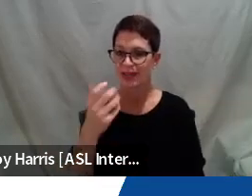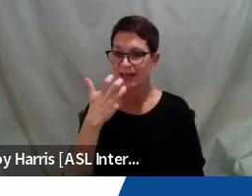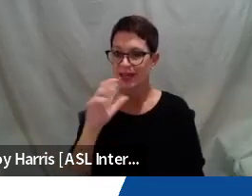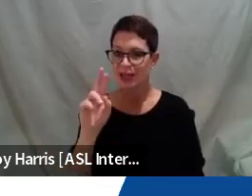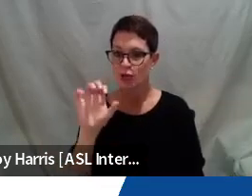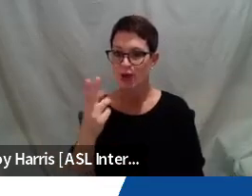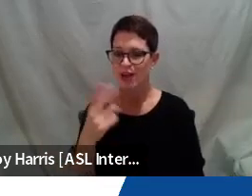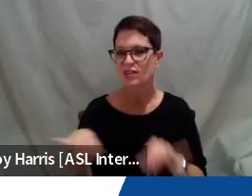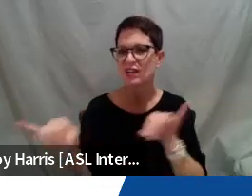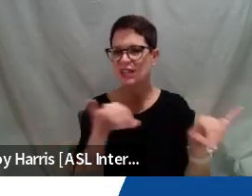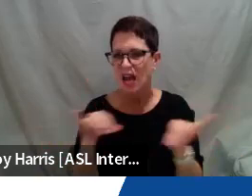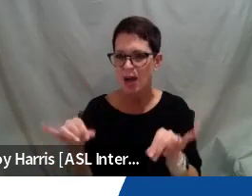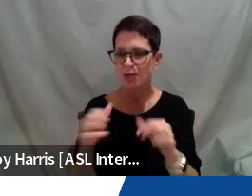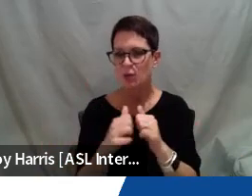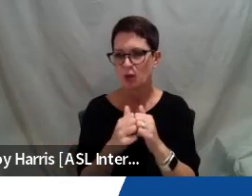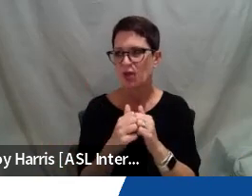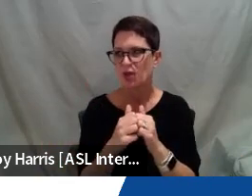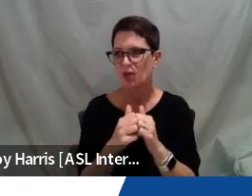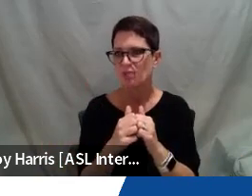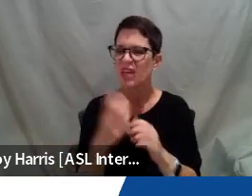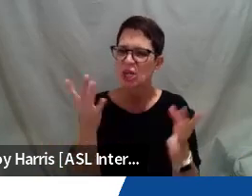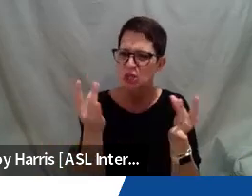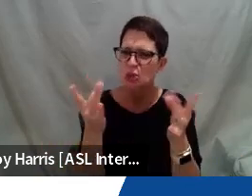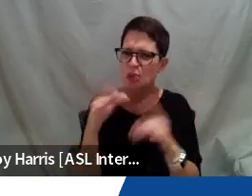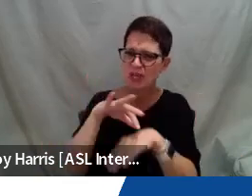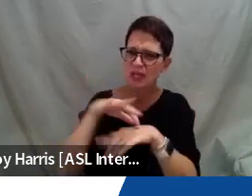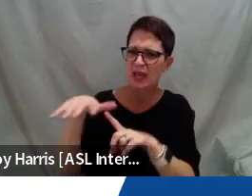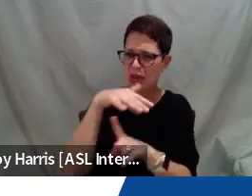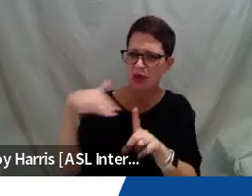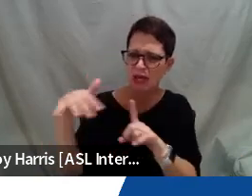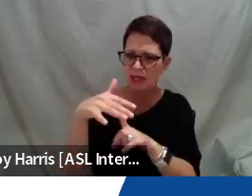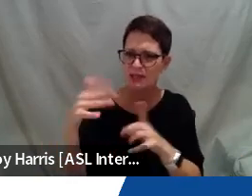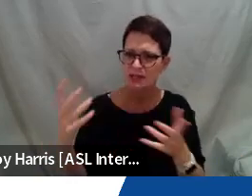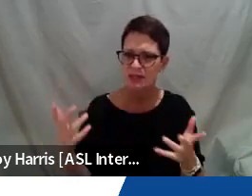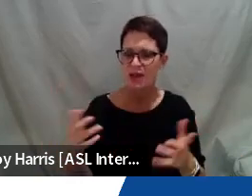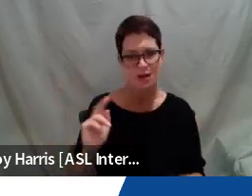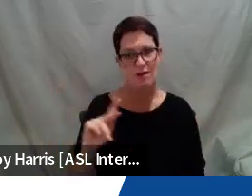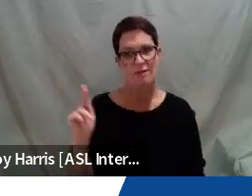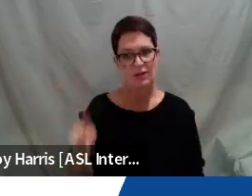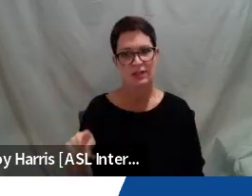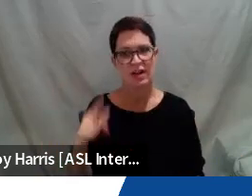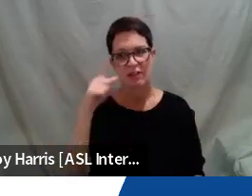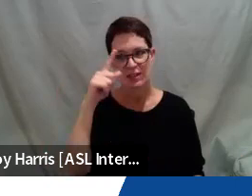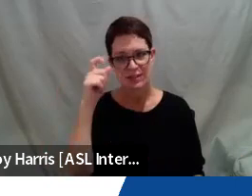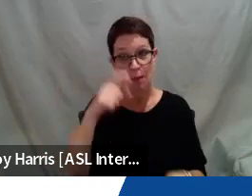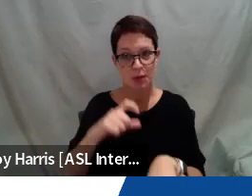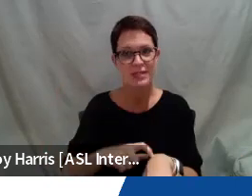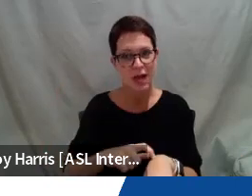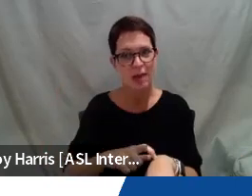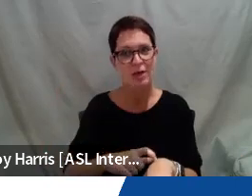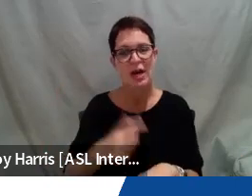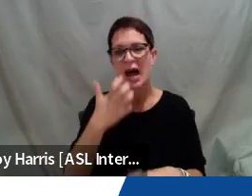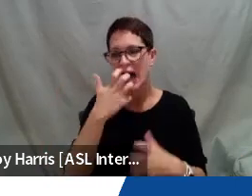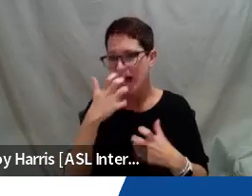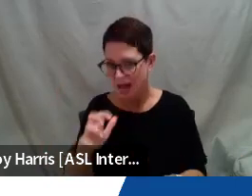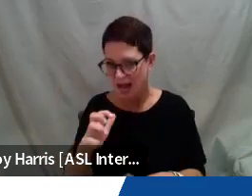tends to be more common in warmer, more humid climates. So our Philadelphia summers, they tend to be extremely